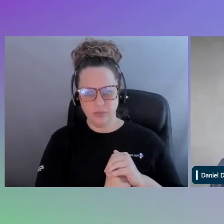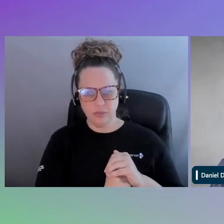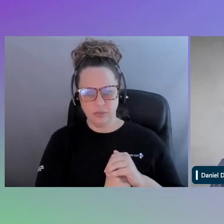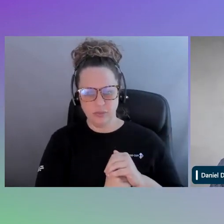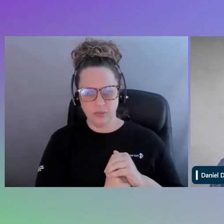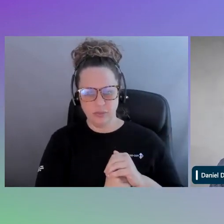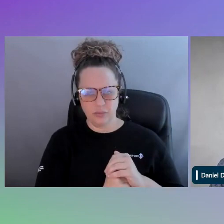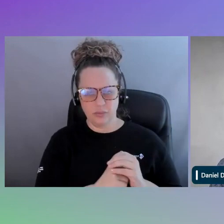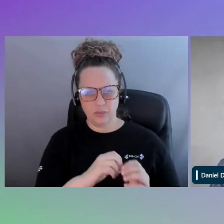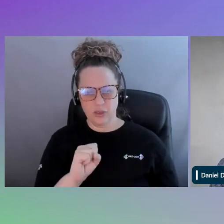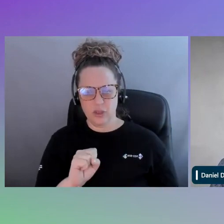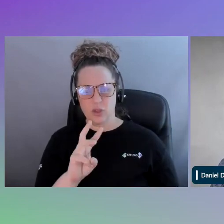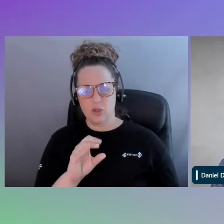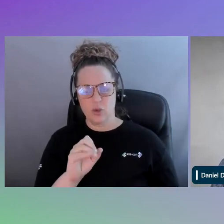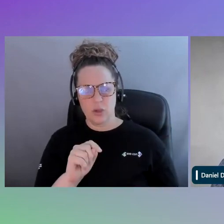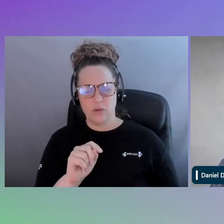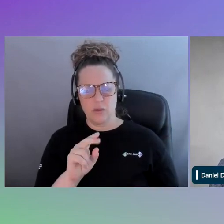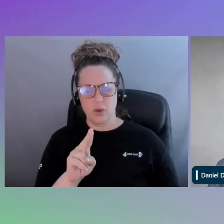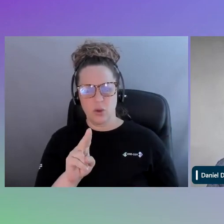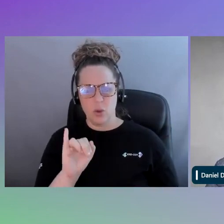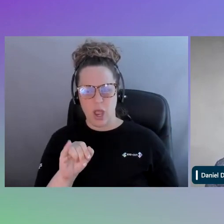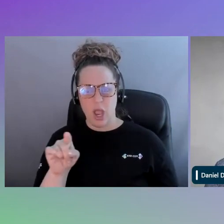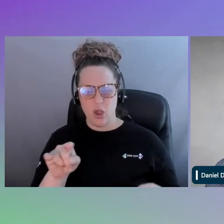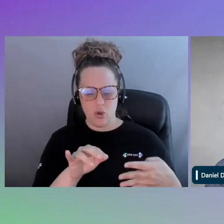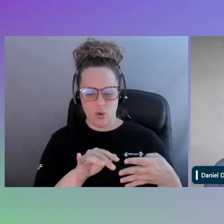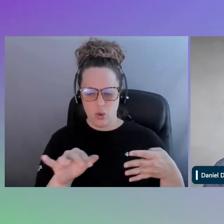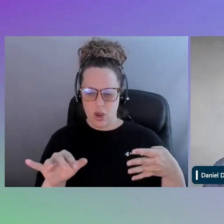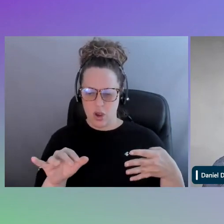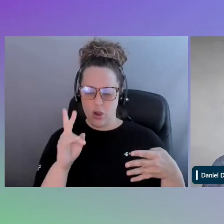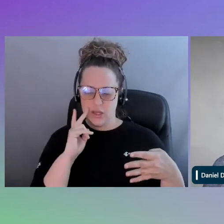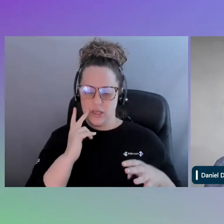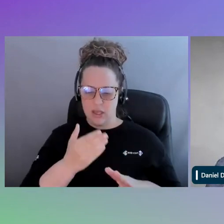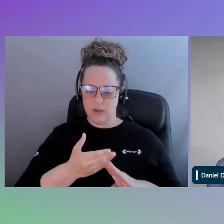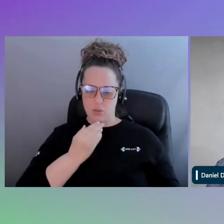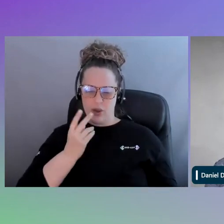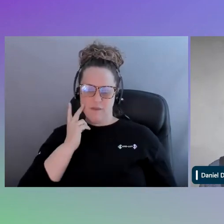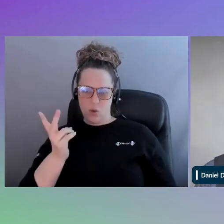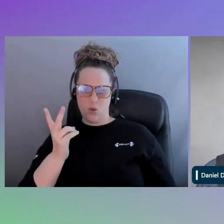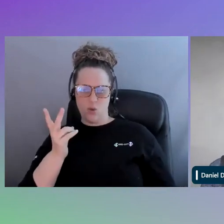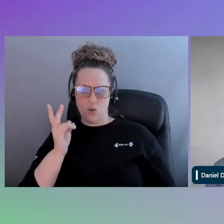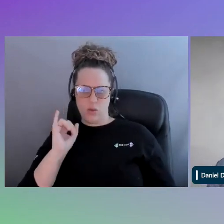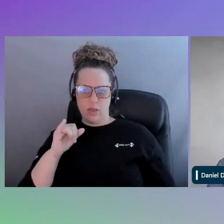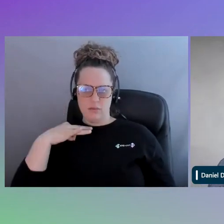Swift UI, for example, you write the code and immediately see the preview of